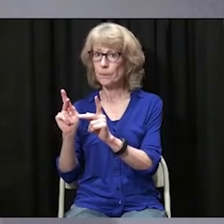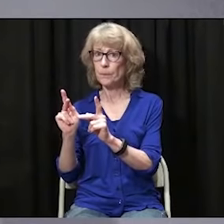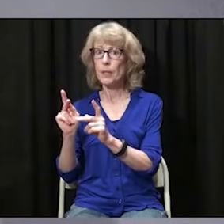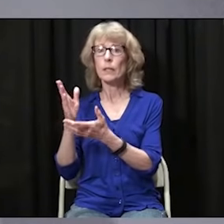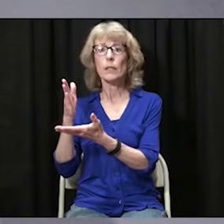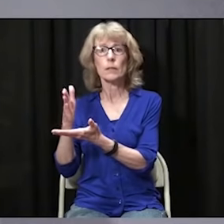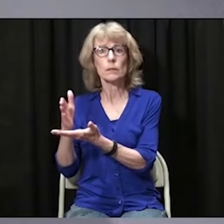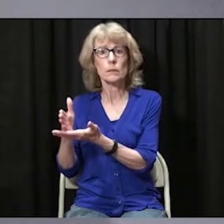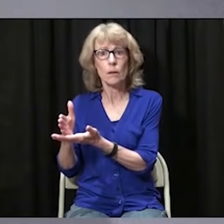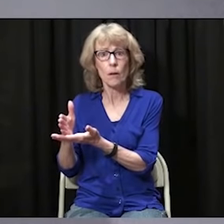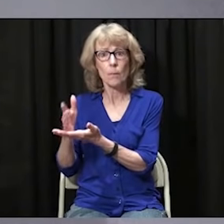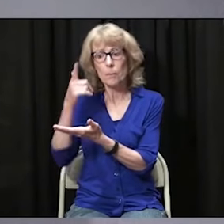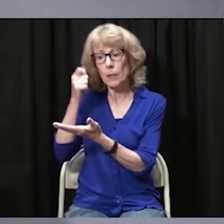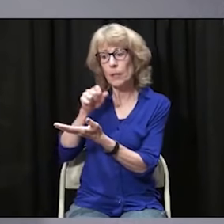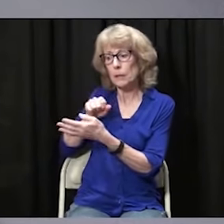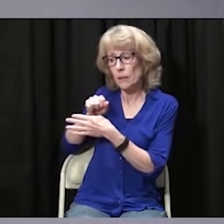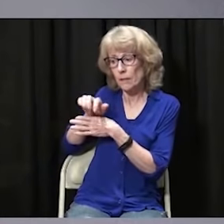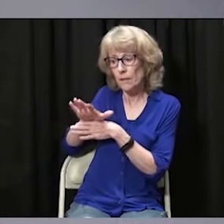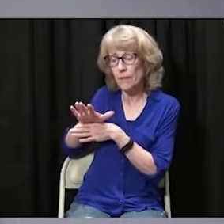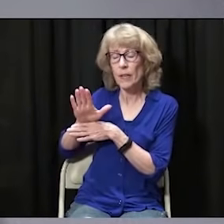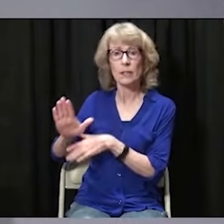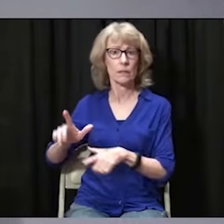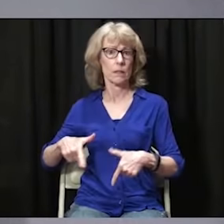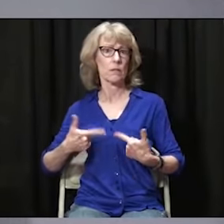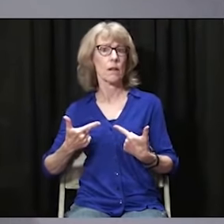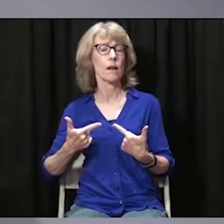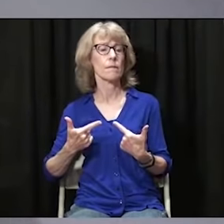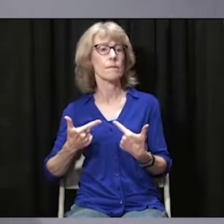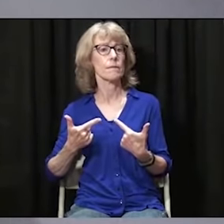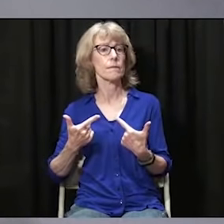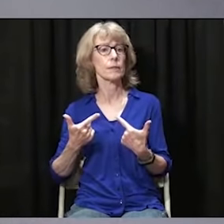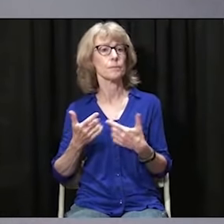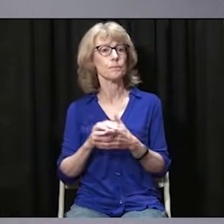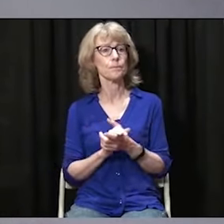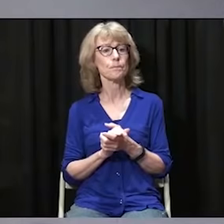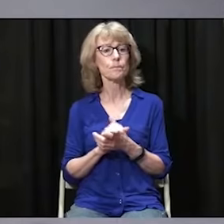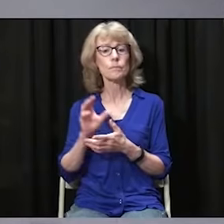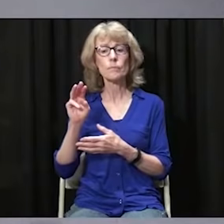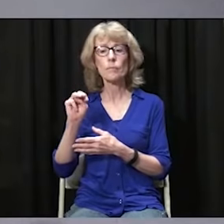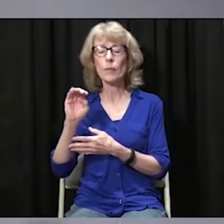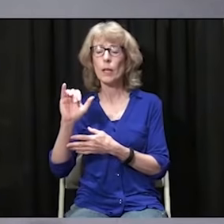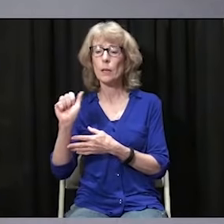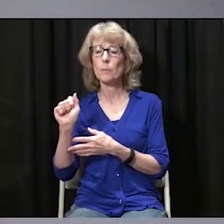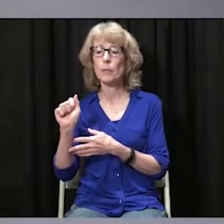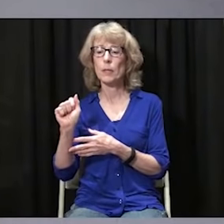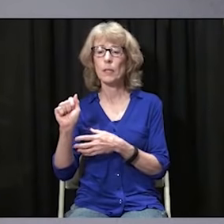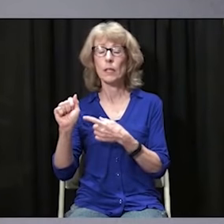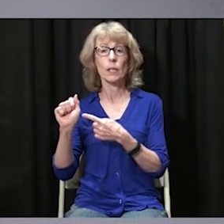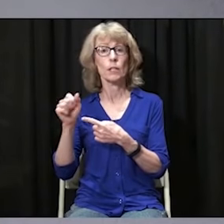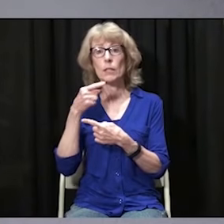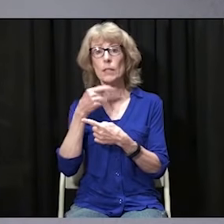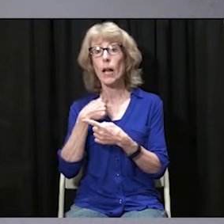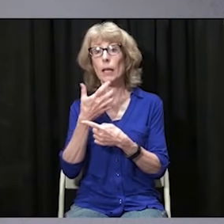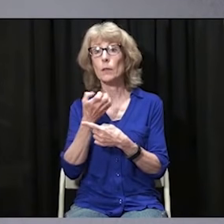case for Mia. And I want you to notice something that she said. She didn't want me to fix the problem.